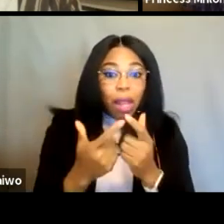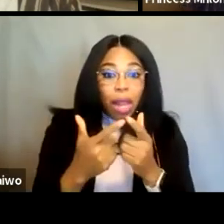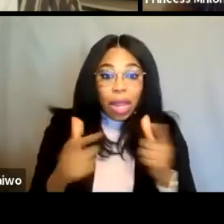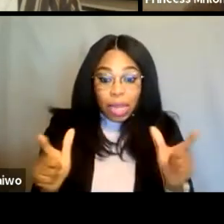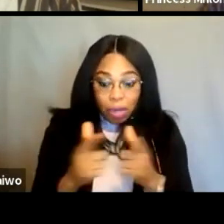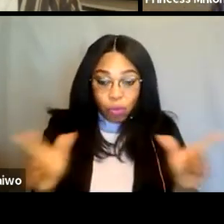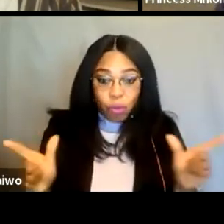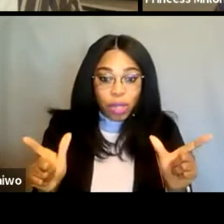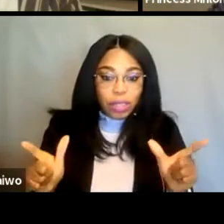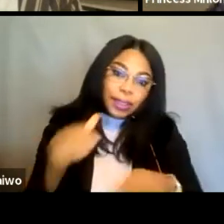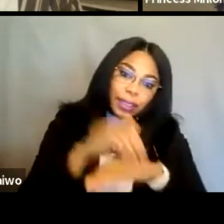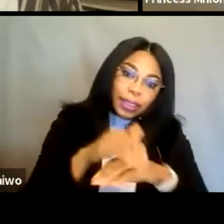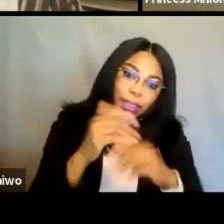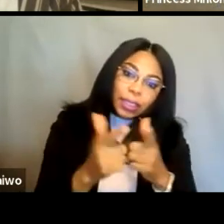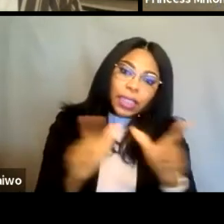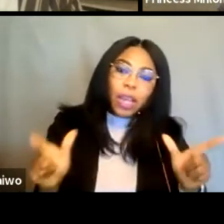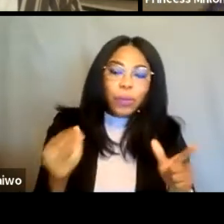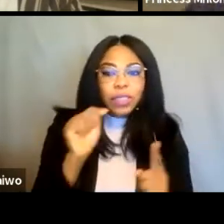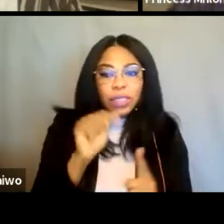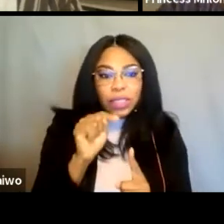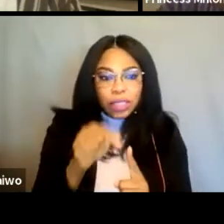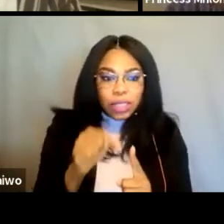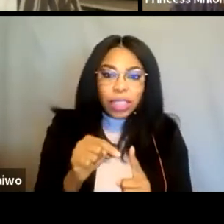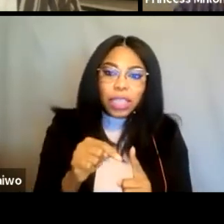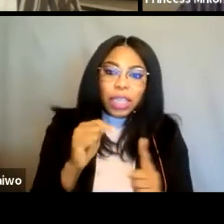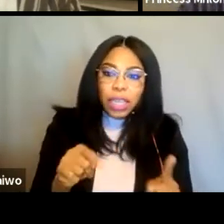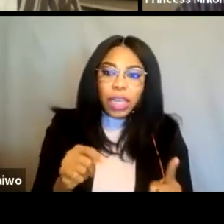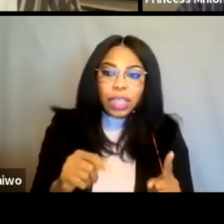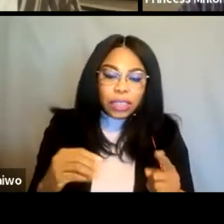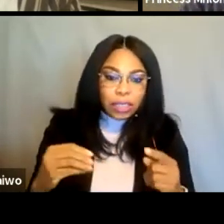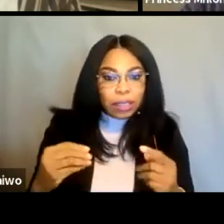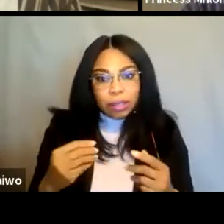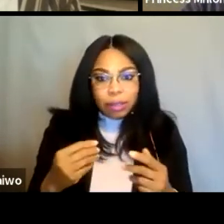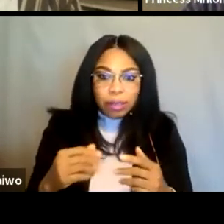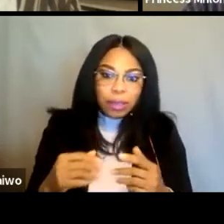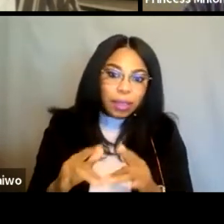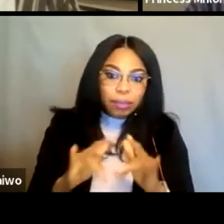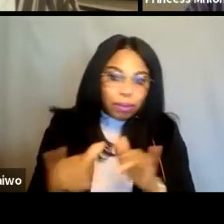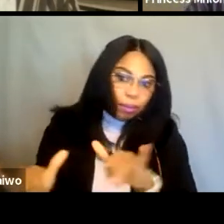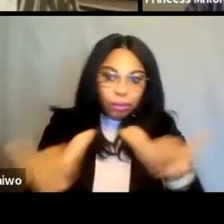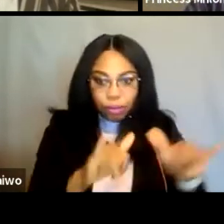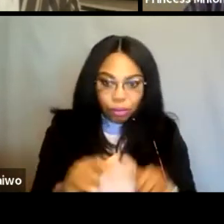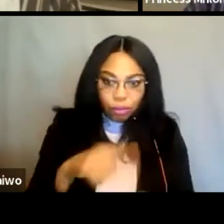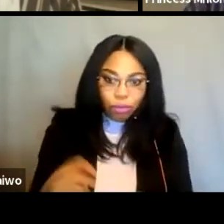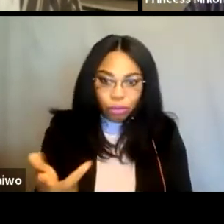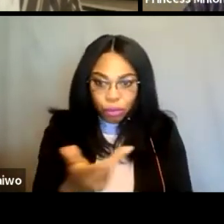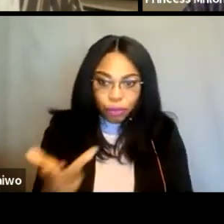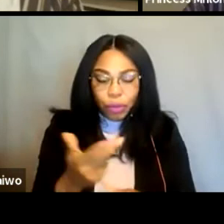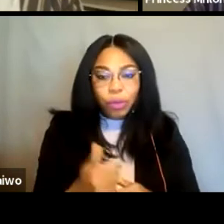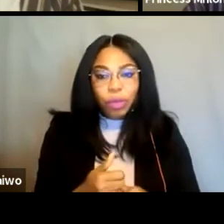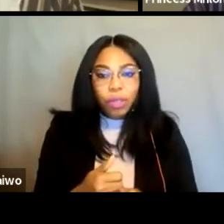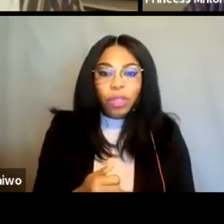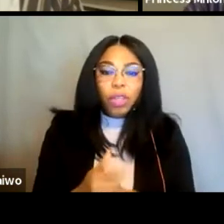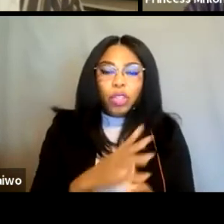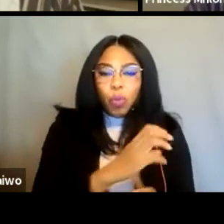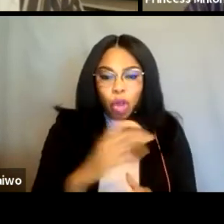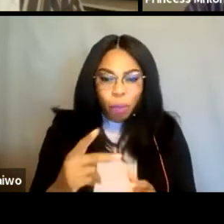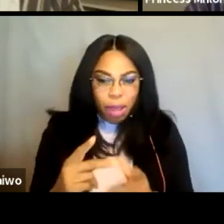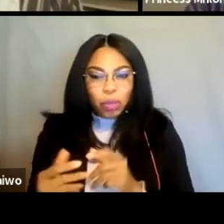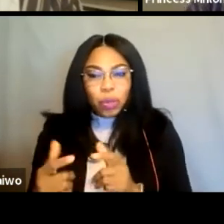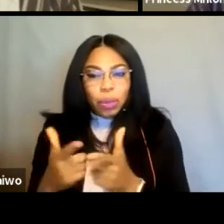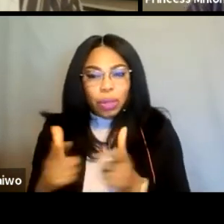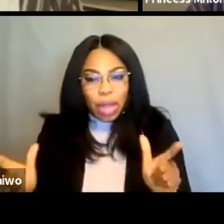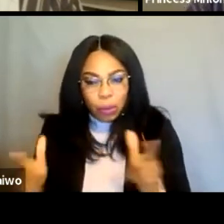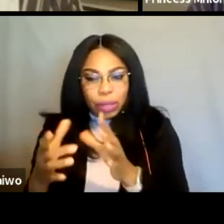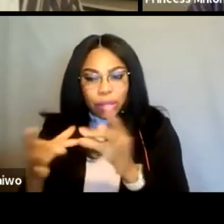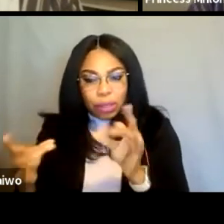is English language is something that kind of resonates to the three of you. We're going to come back to that when we, add that idea of language and other things